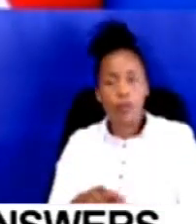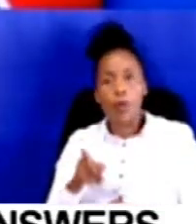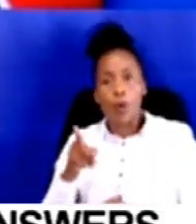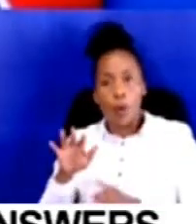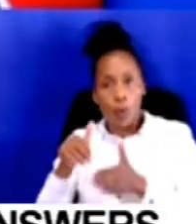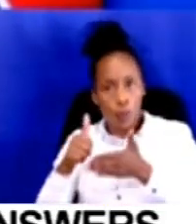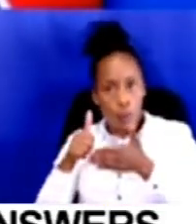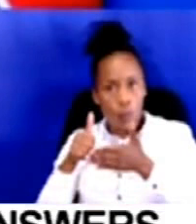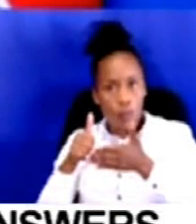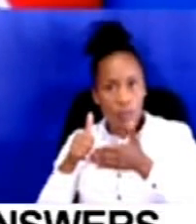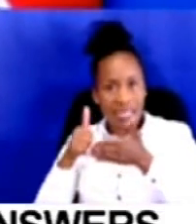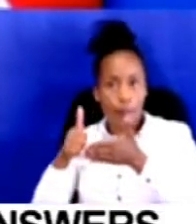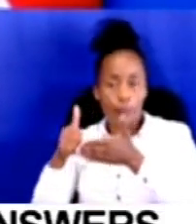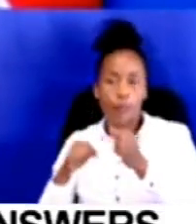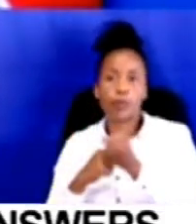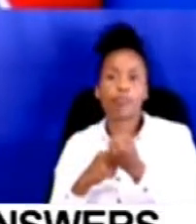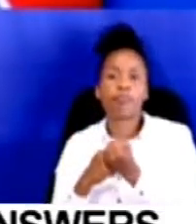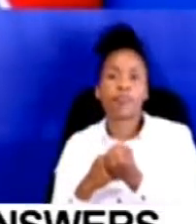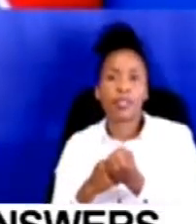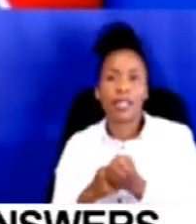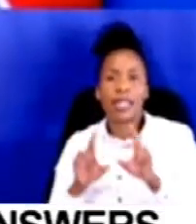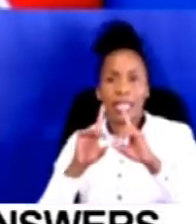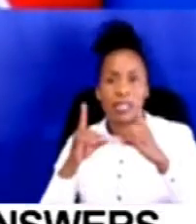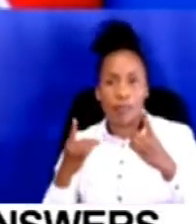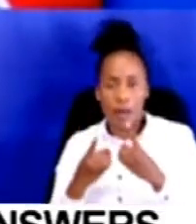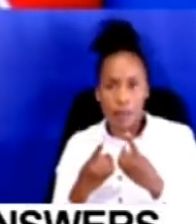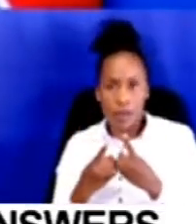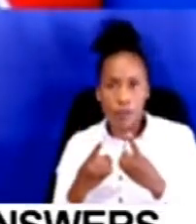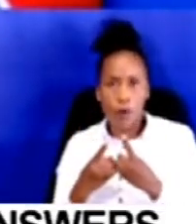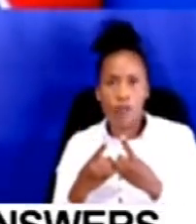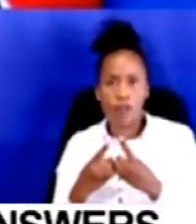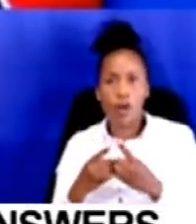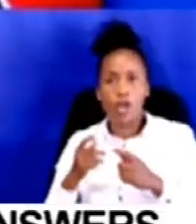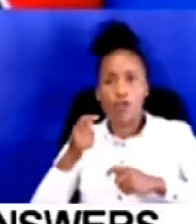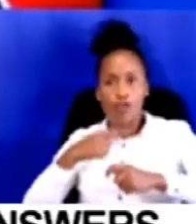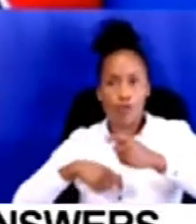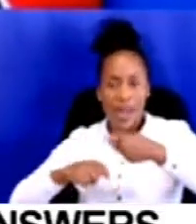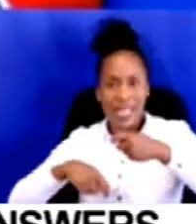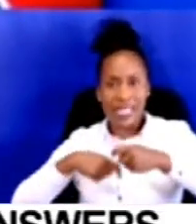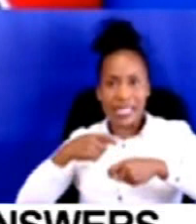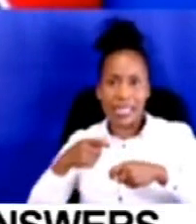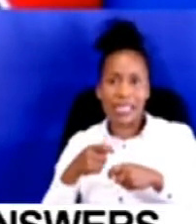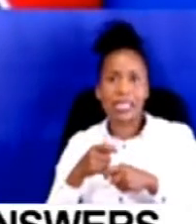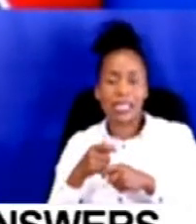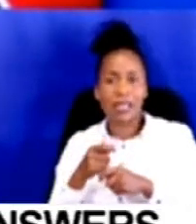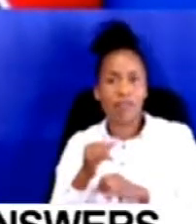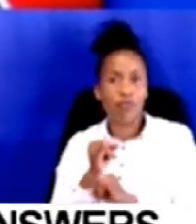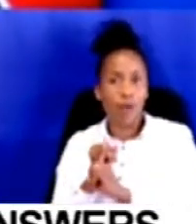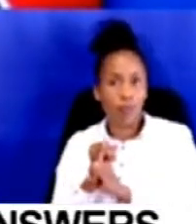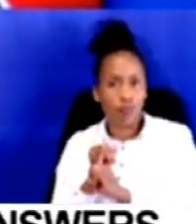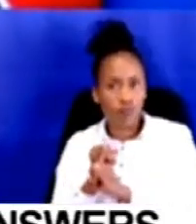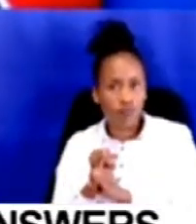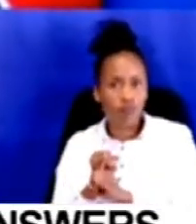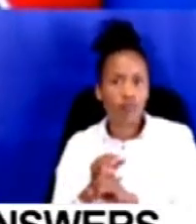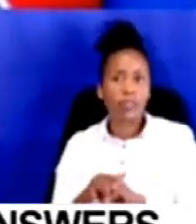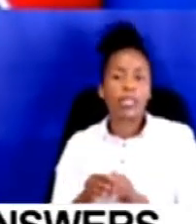for support. The Department of Trade and Industry